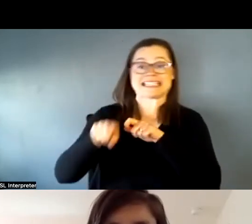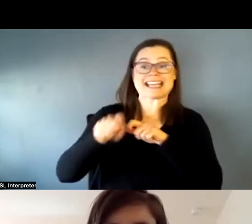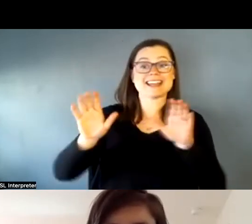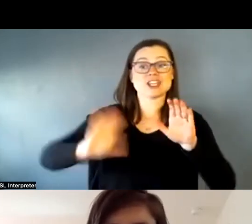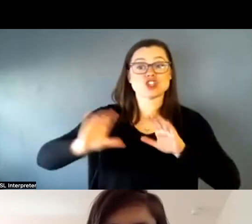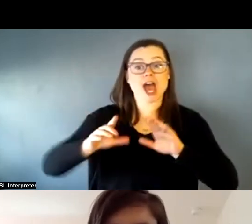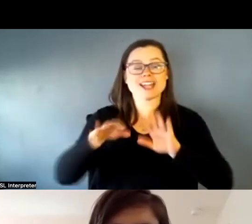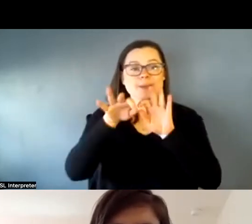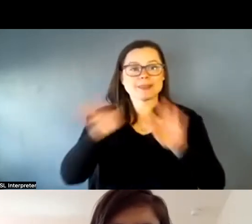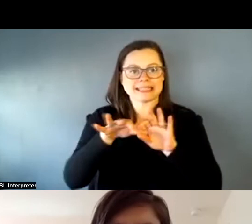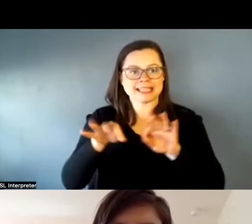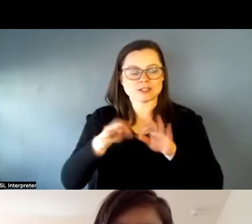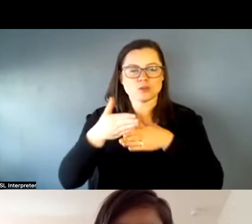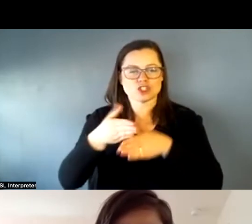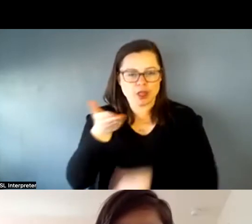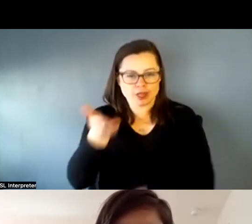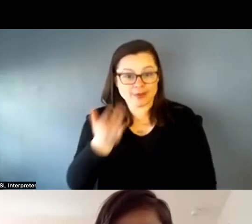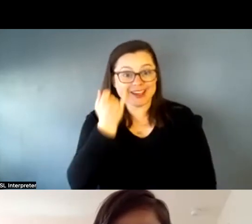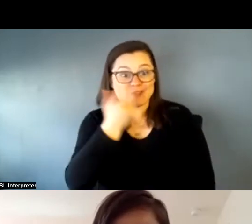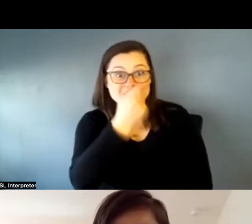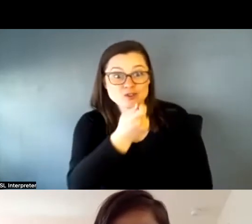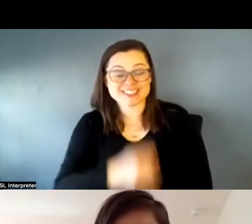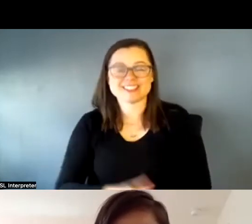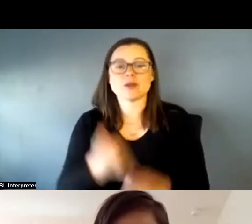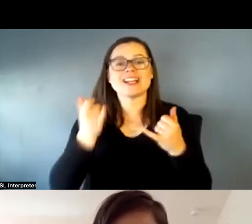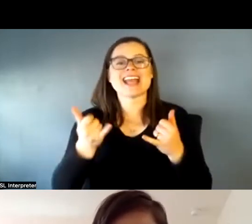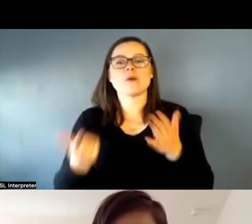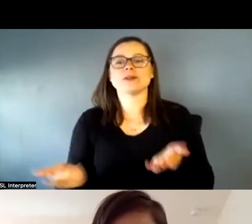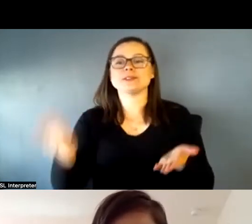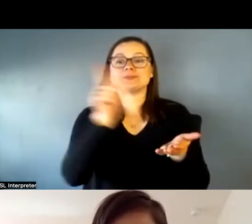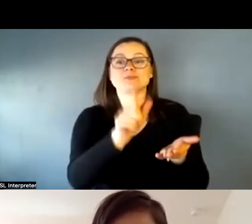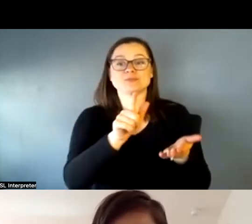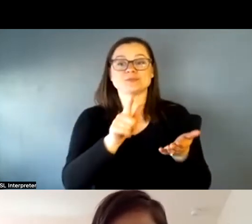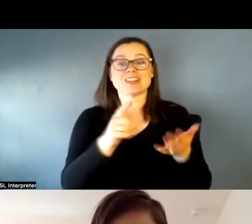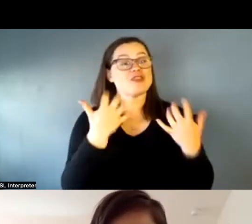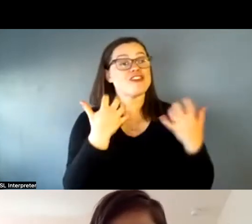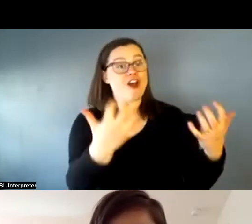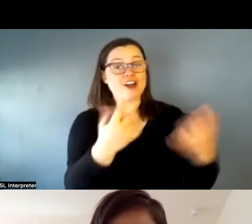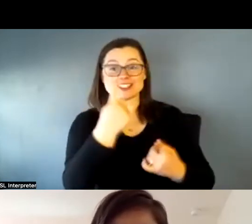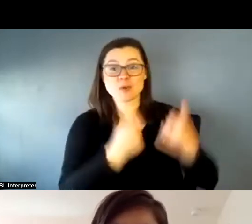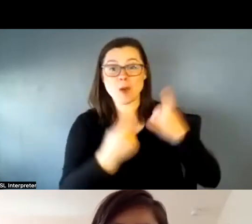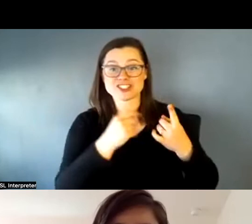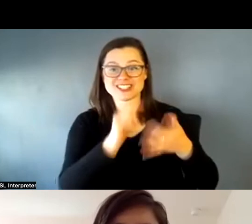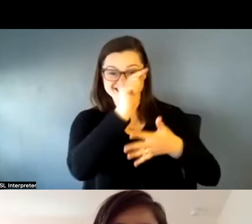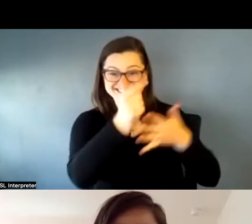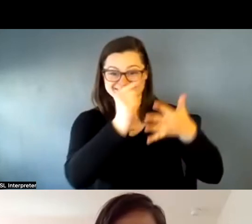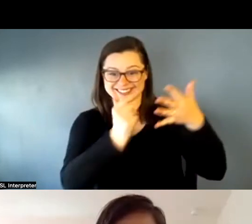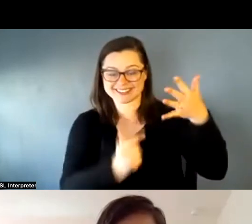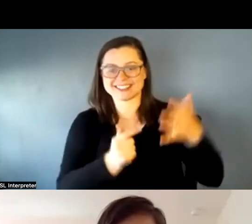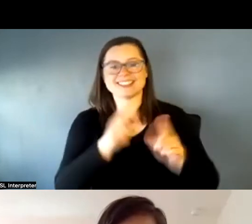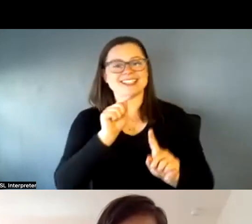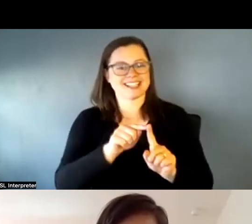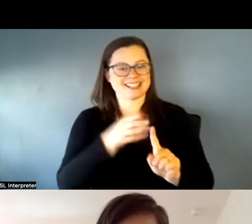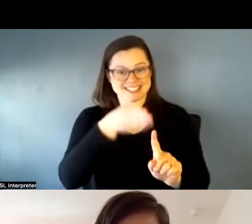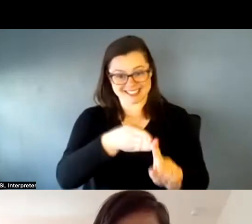interested. So I will move over to our questions from the audience. So this one is also for Ken from